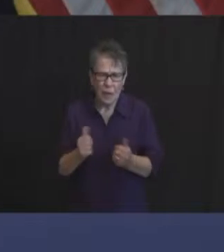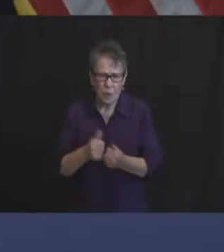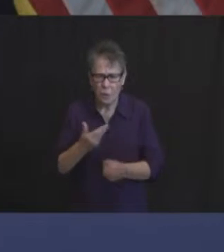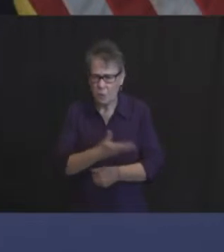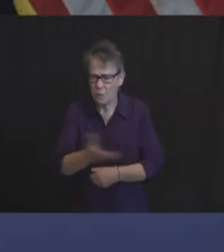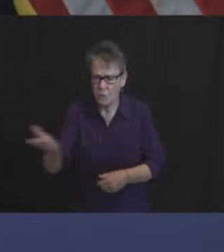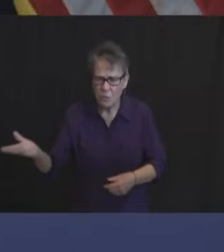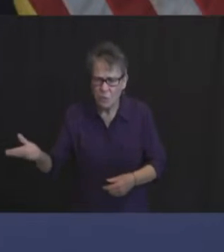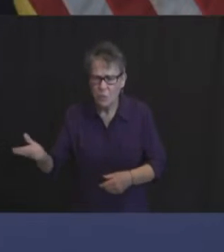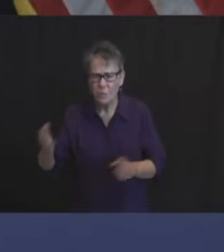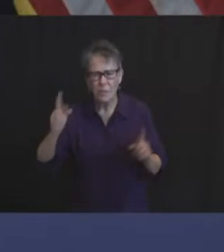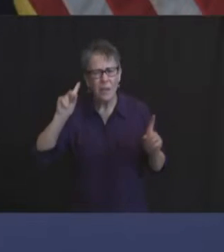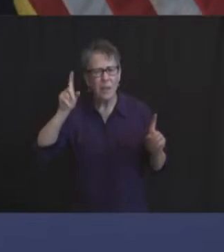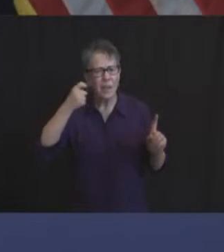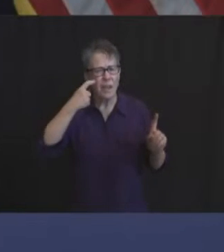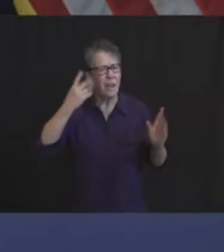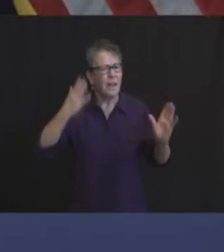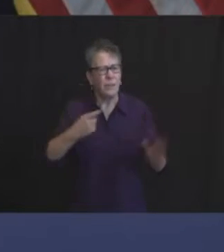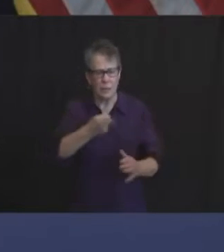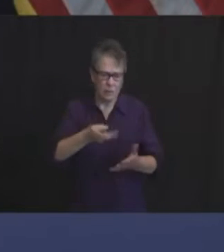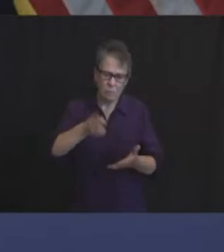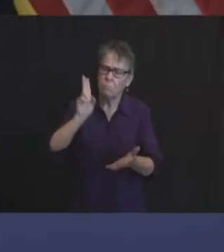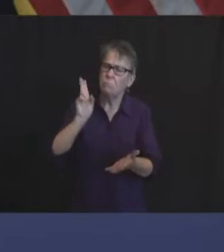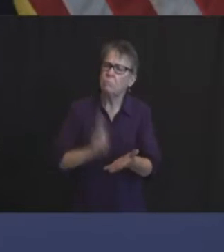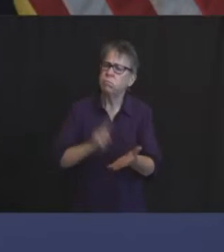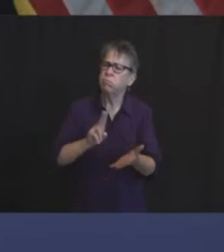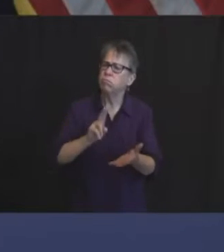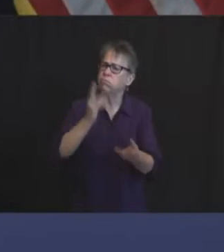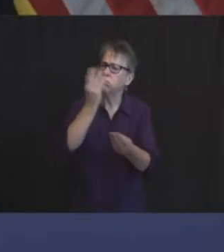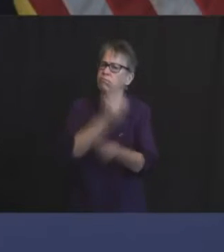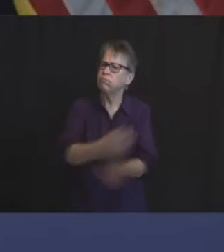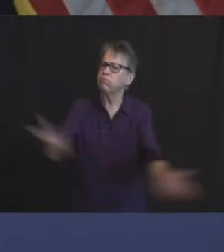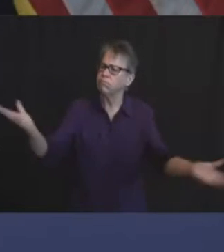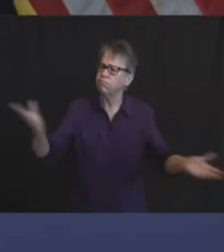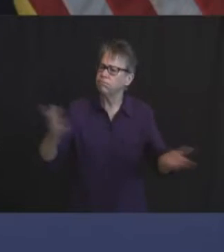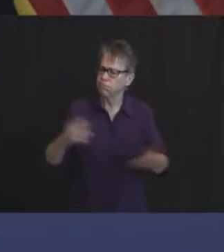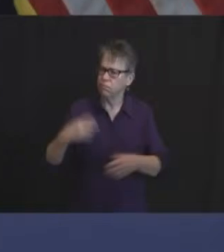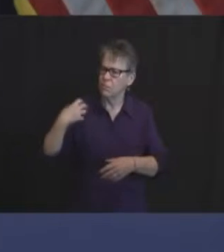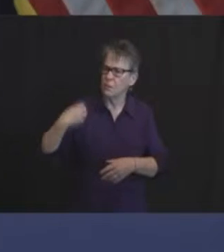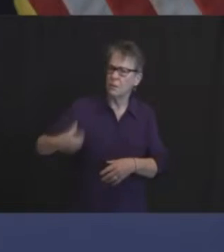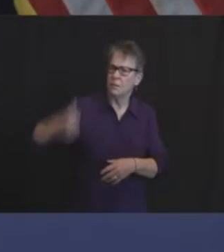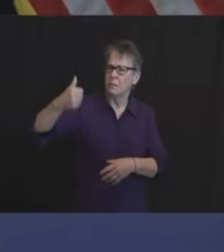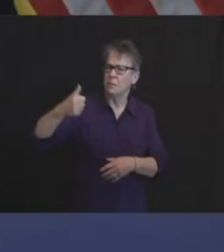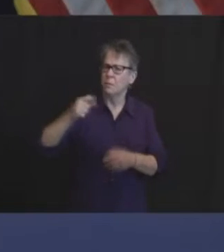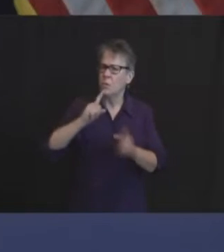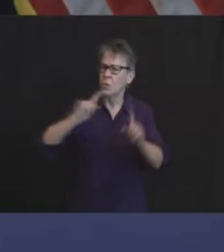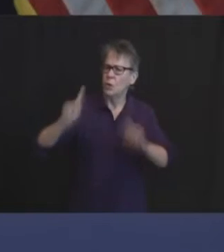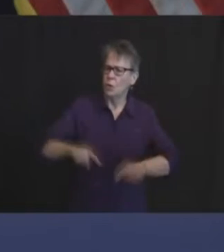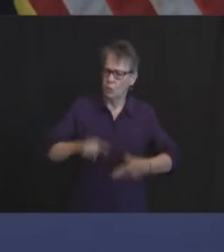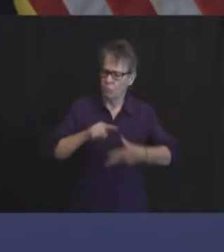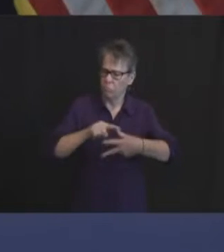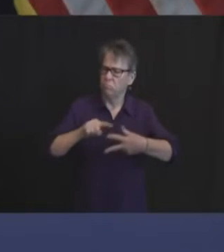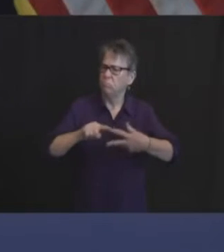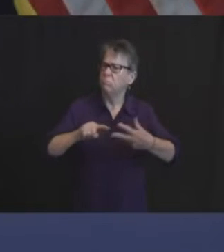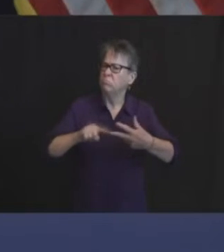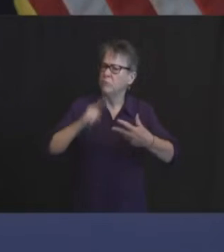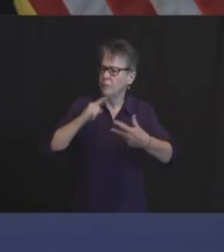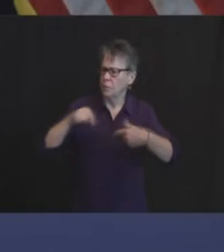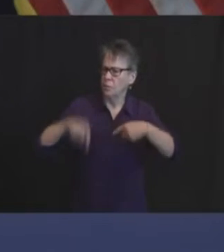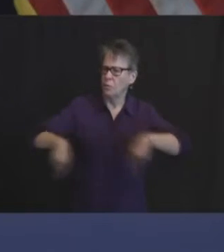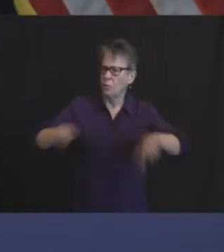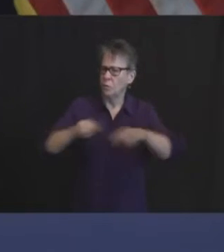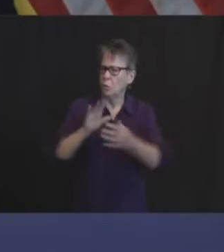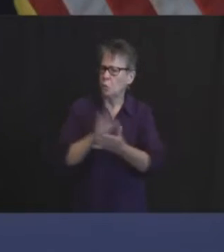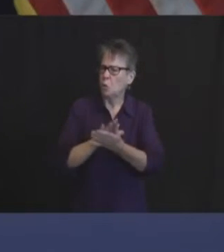Order 212. The flexibility granted by this order represents a meaningful and significant step in